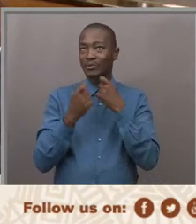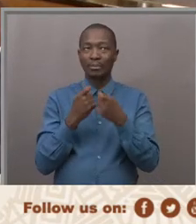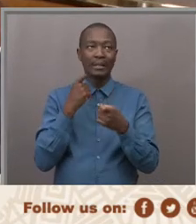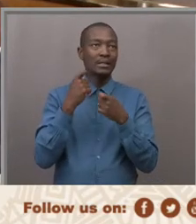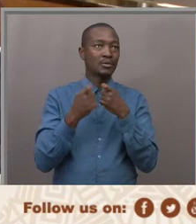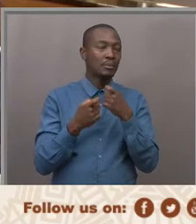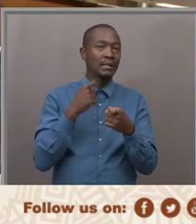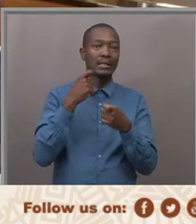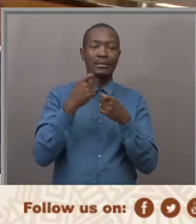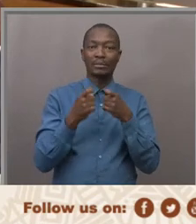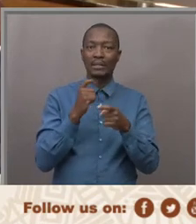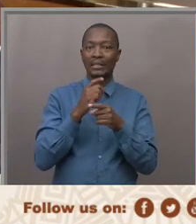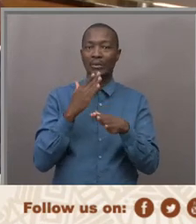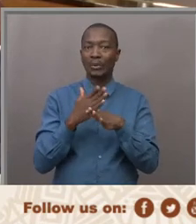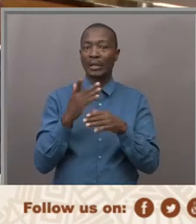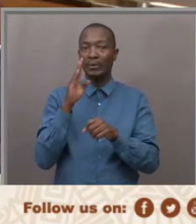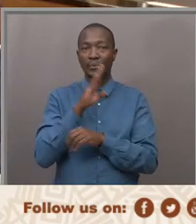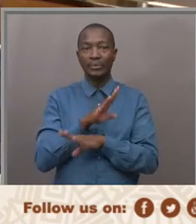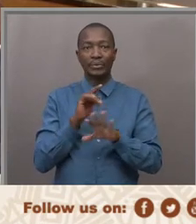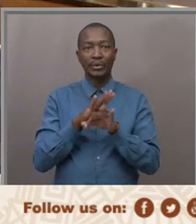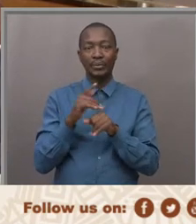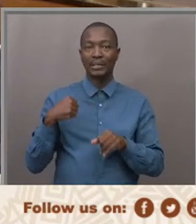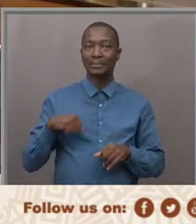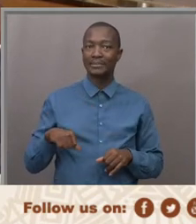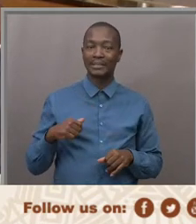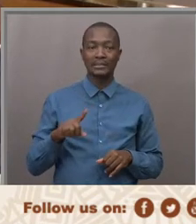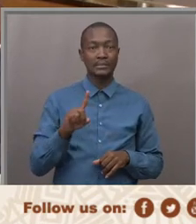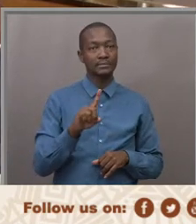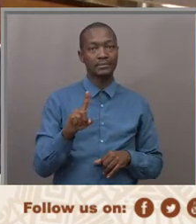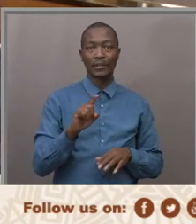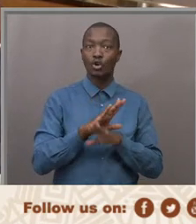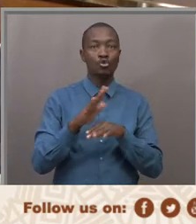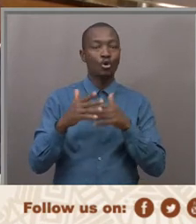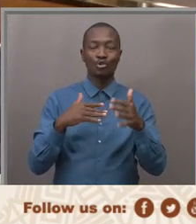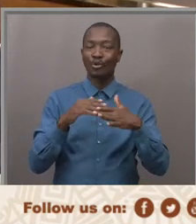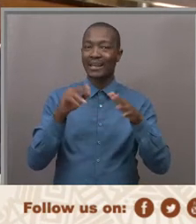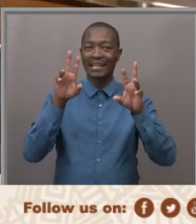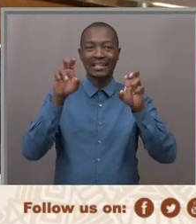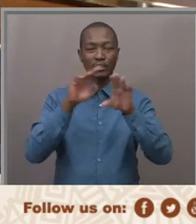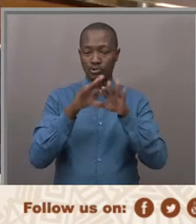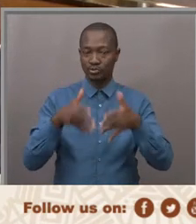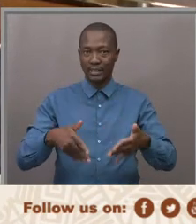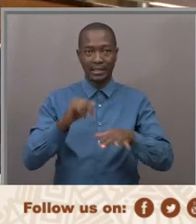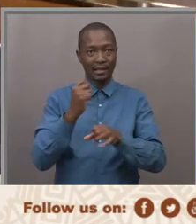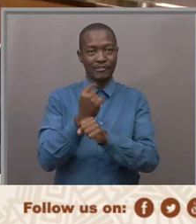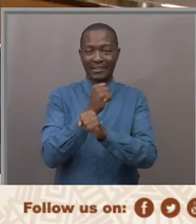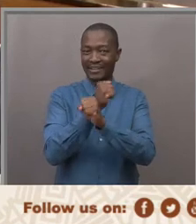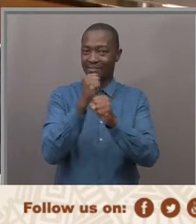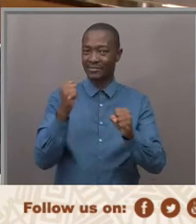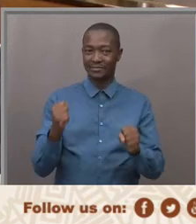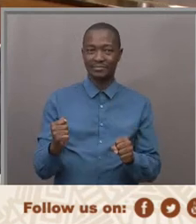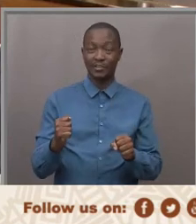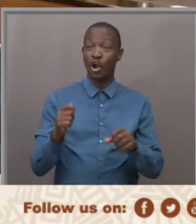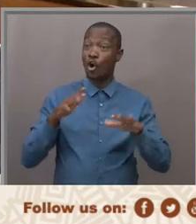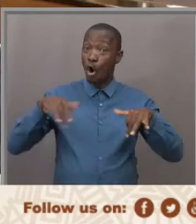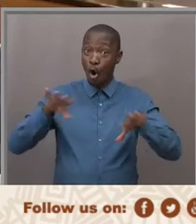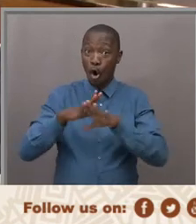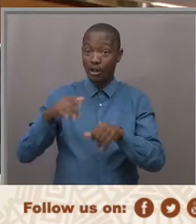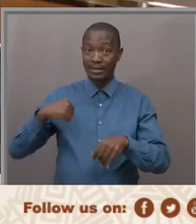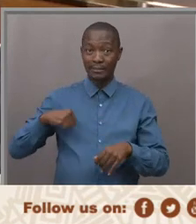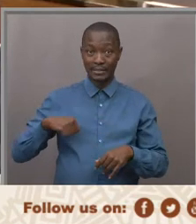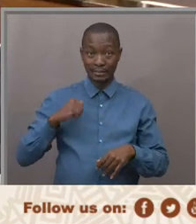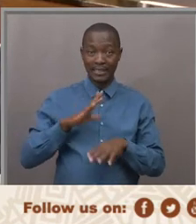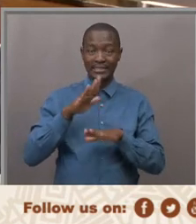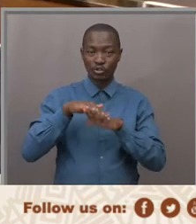no cooperation with the municipalities, not on any issue in Gauteng. All the municipalities on crime,